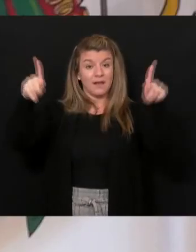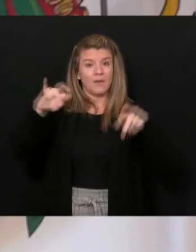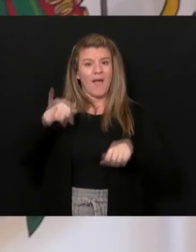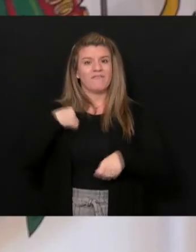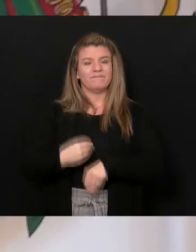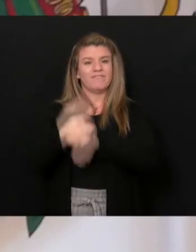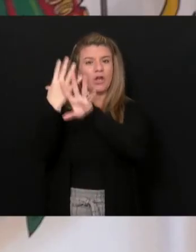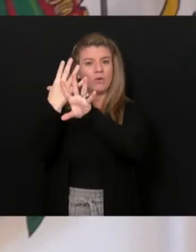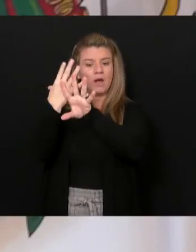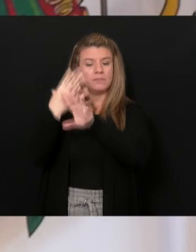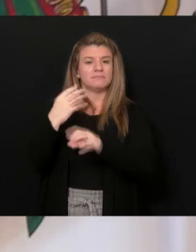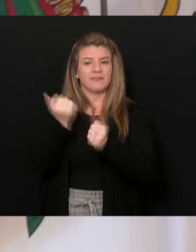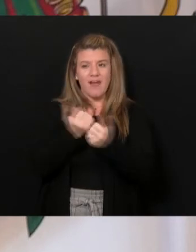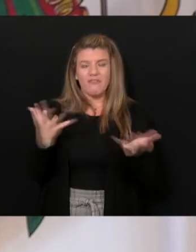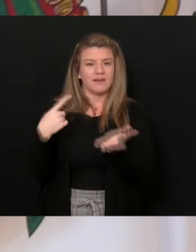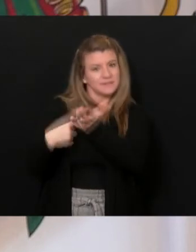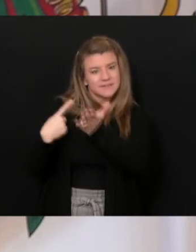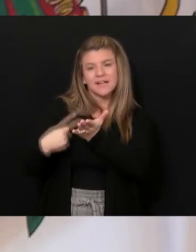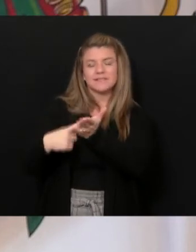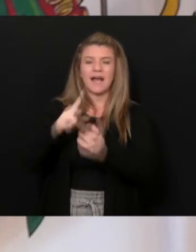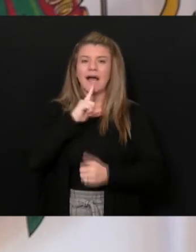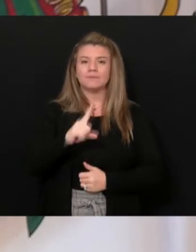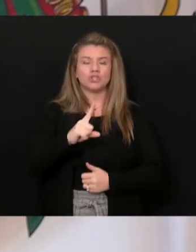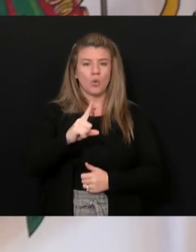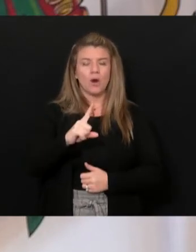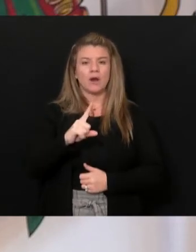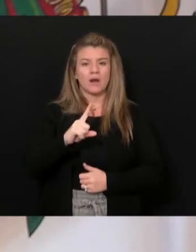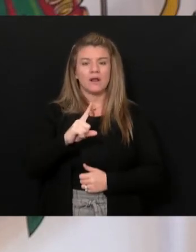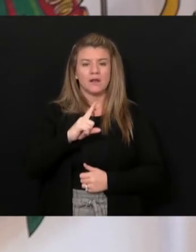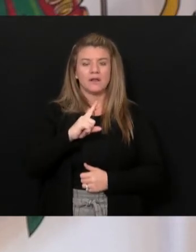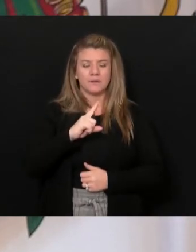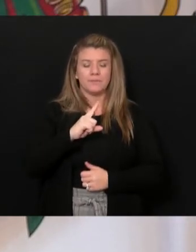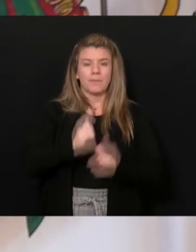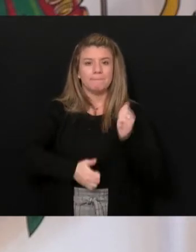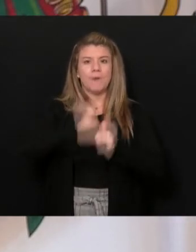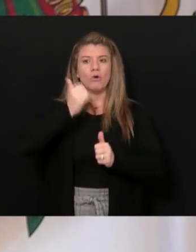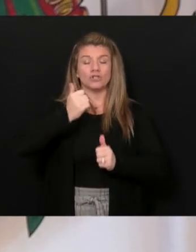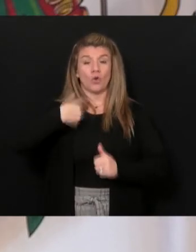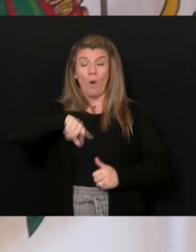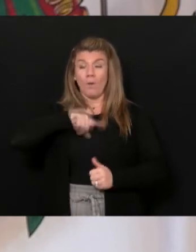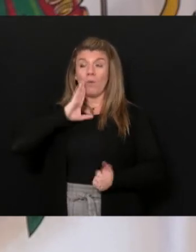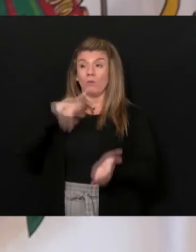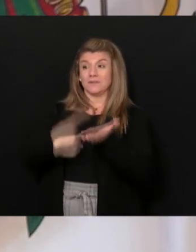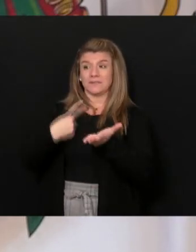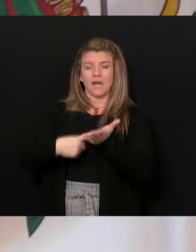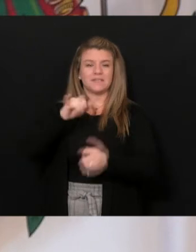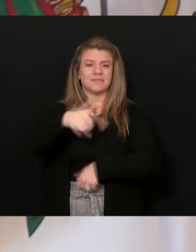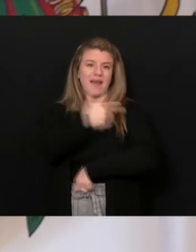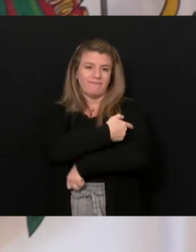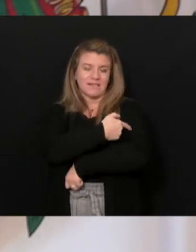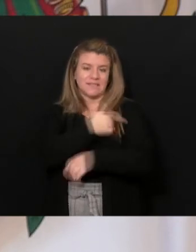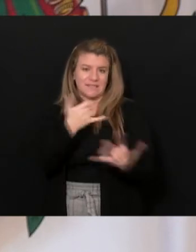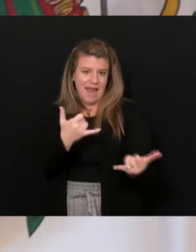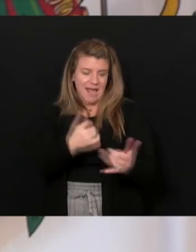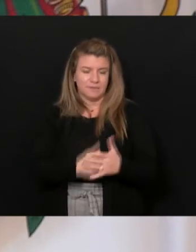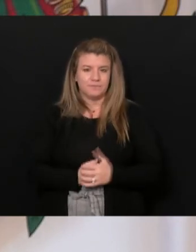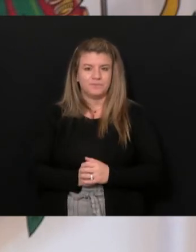conference with all the governors and everything. I'm sure the center of most of what will be talked about is the vaccines,